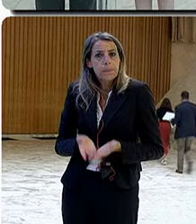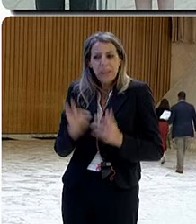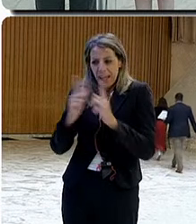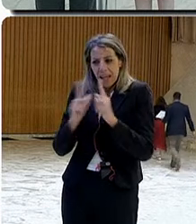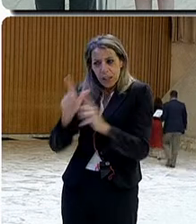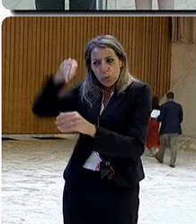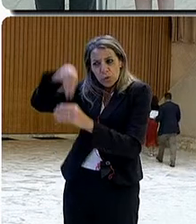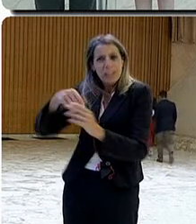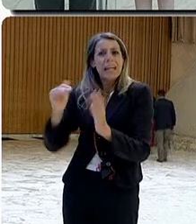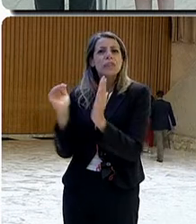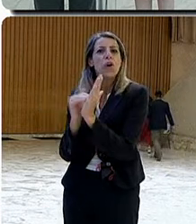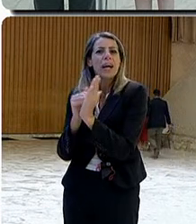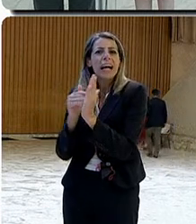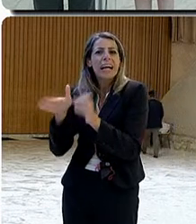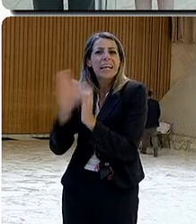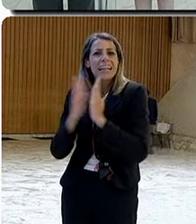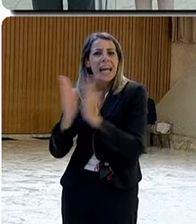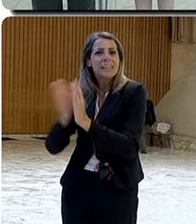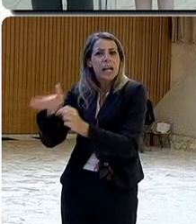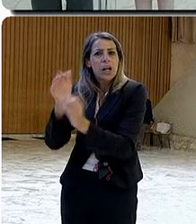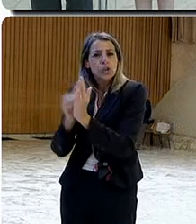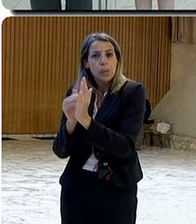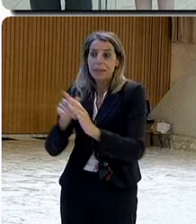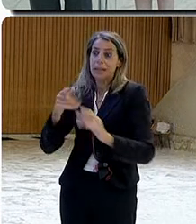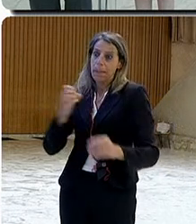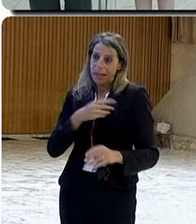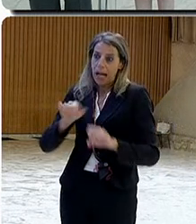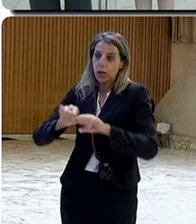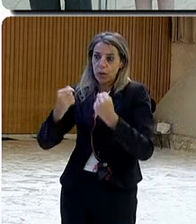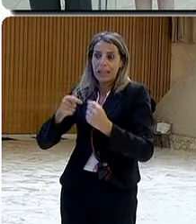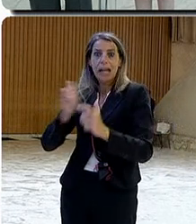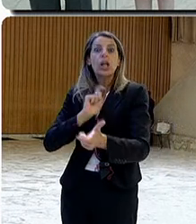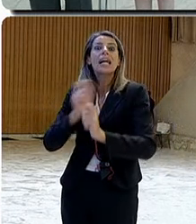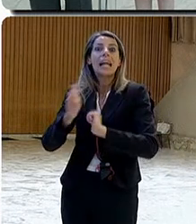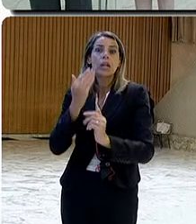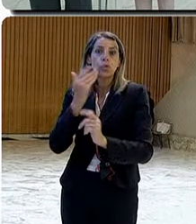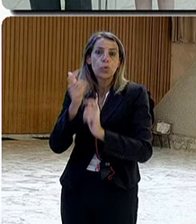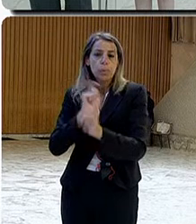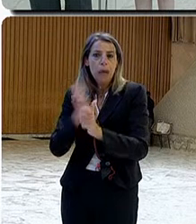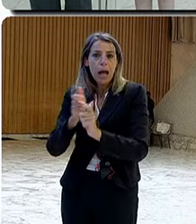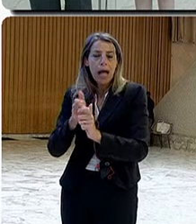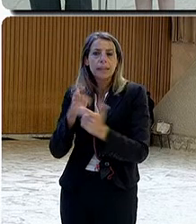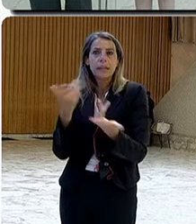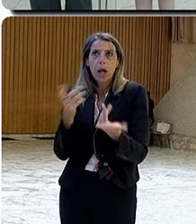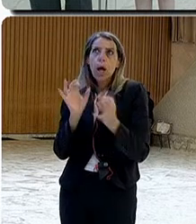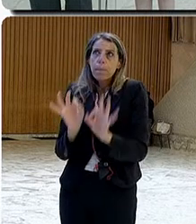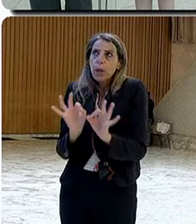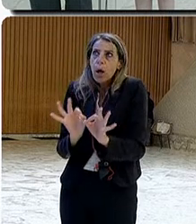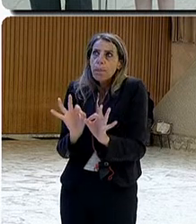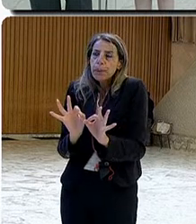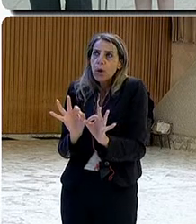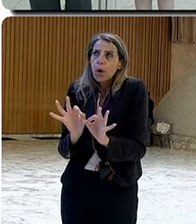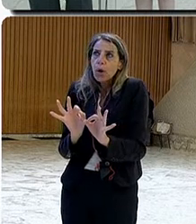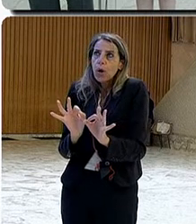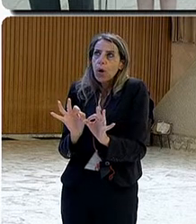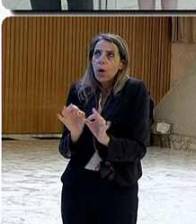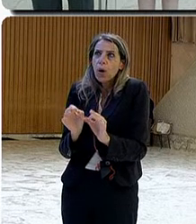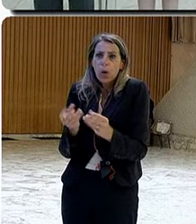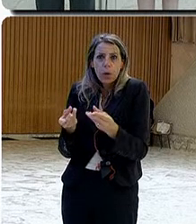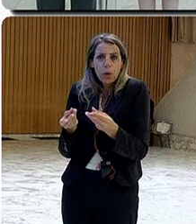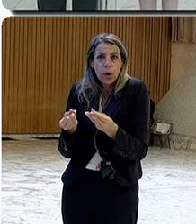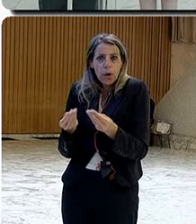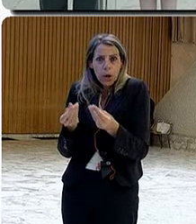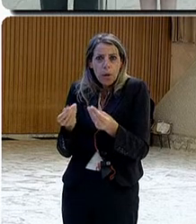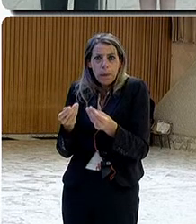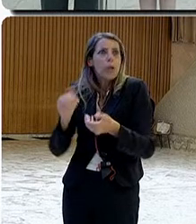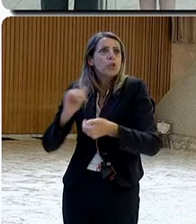equips it to heal the damage that sin does to human relationships on the most atomic level of society? The same is